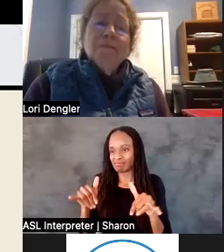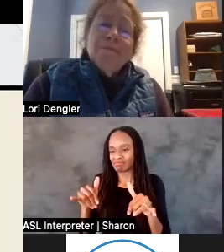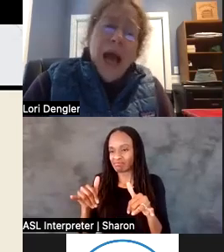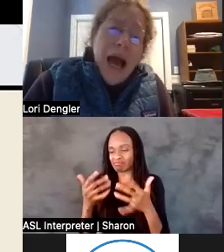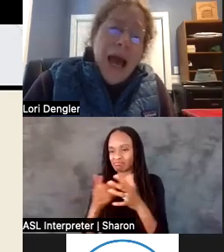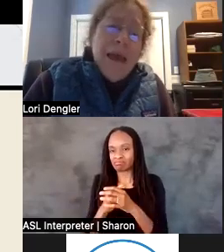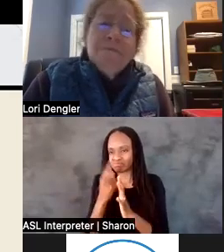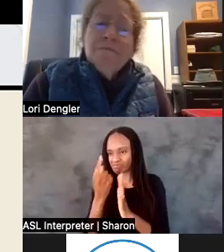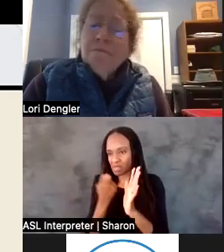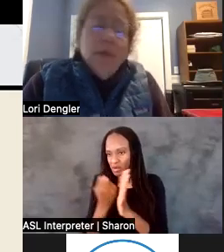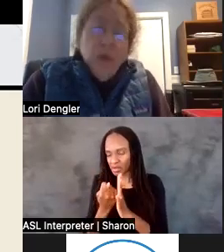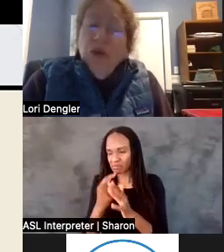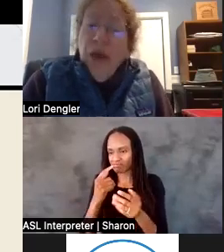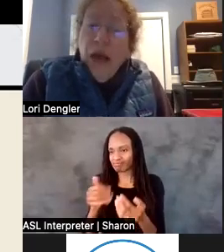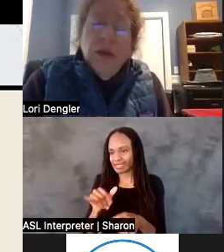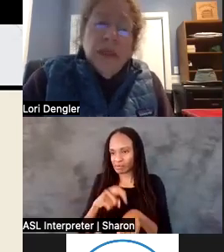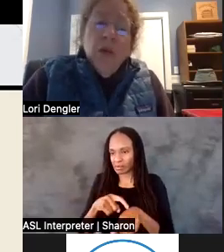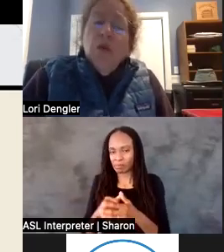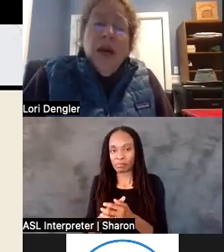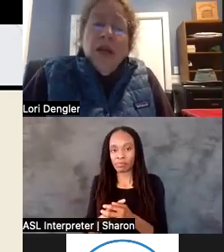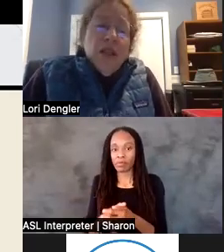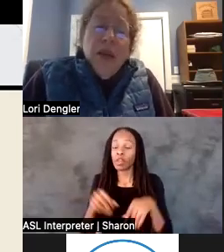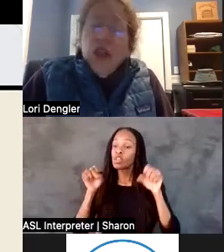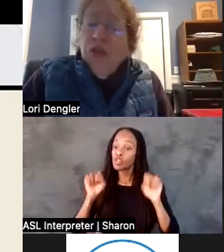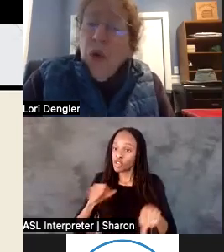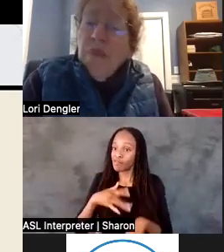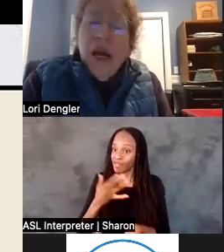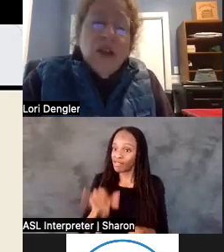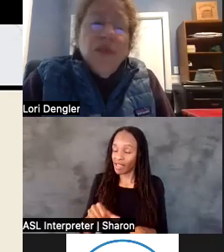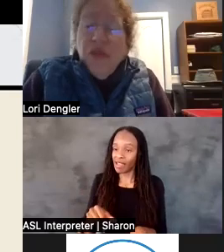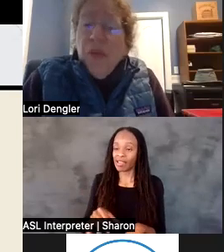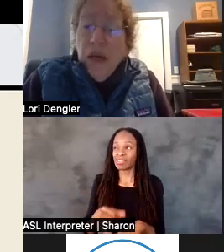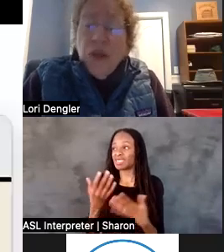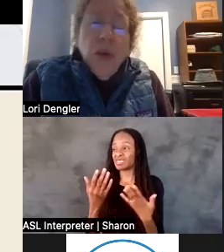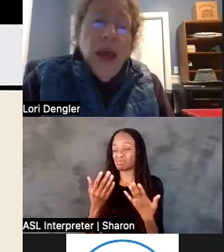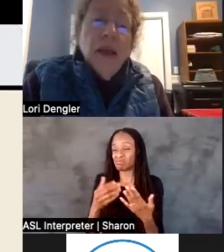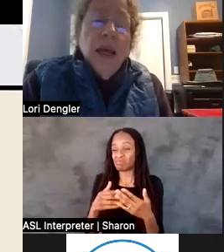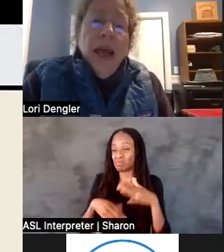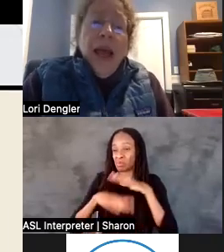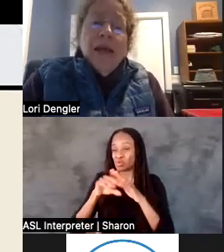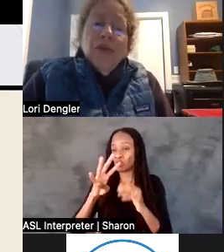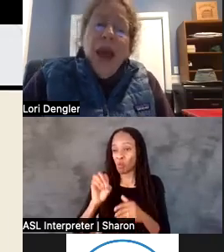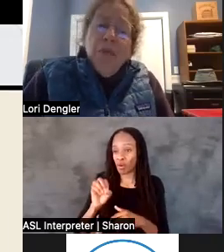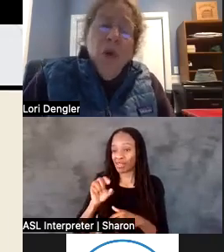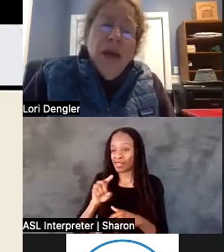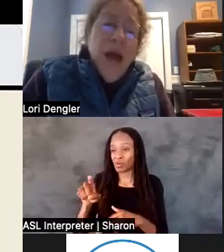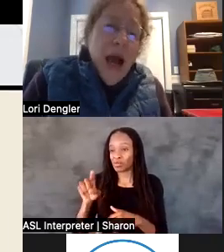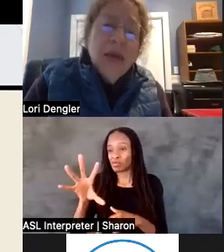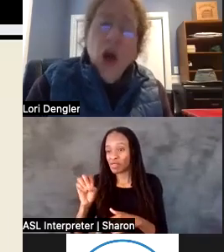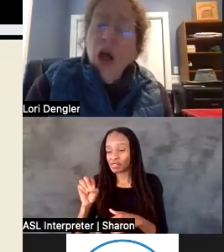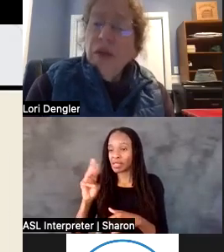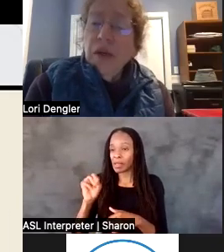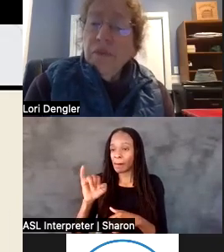that that were felt. They were as much as 40 miles, 50 miles away. And at that point,